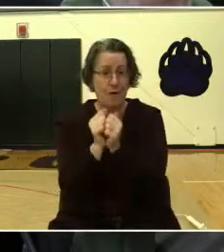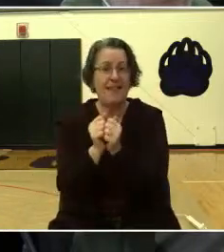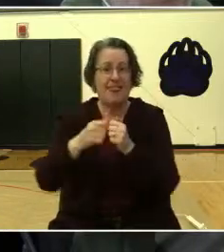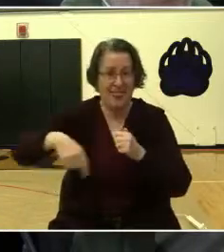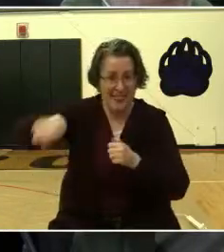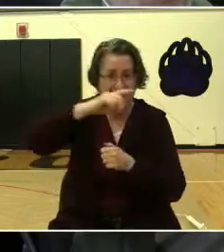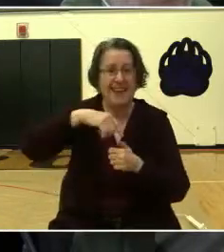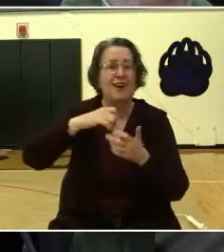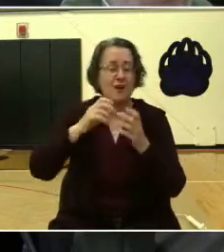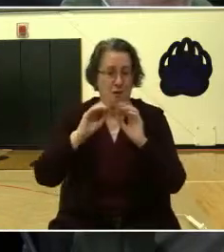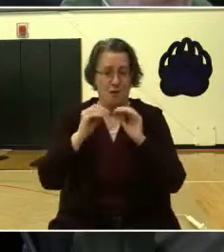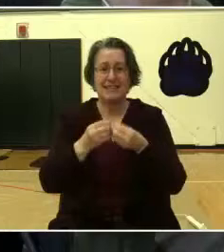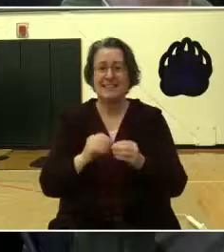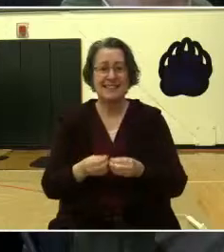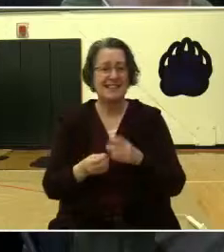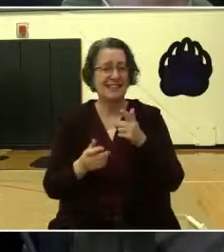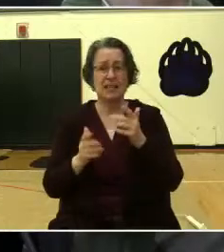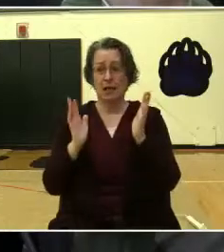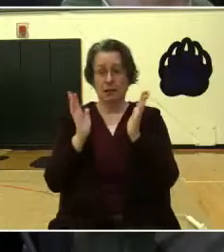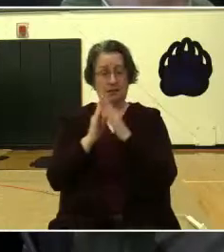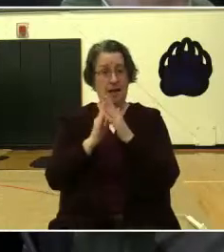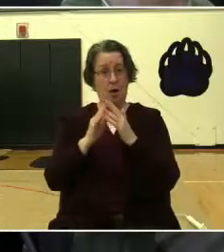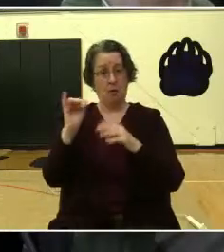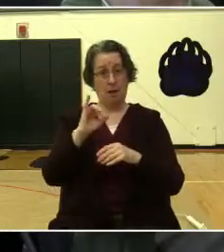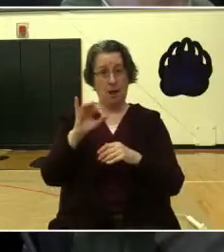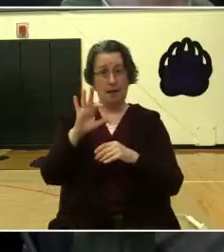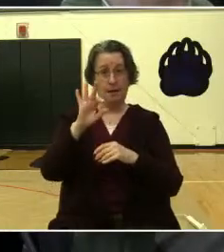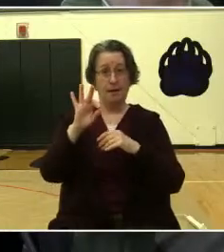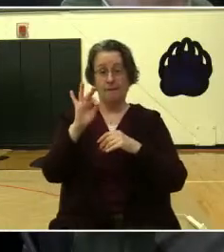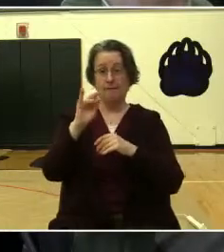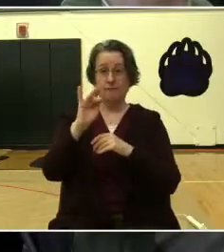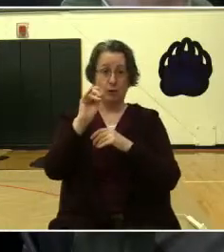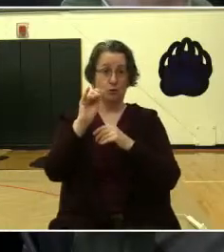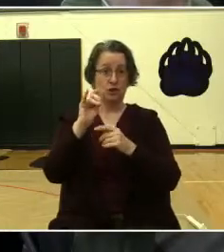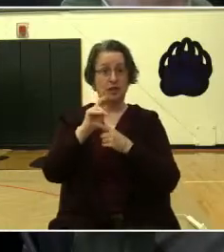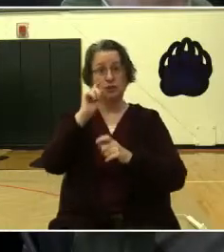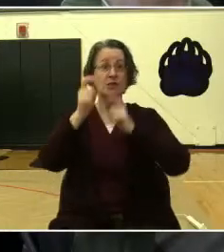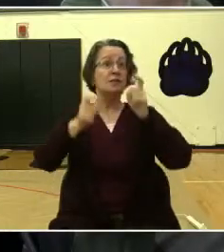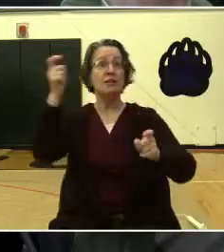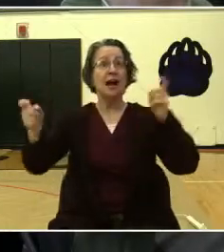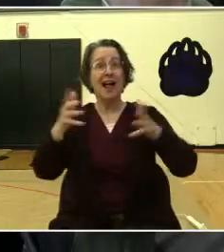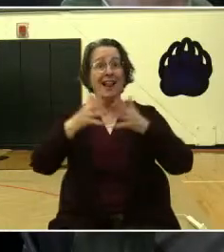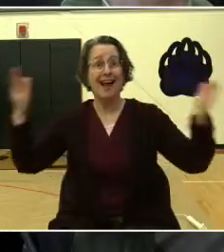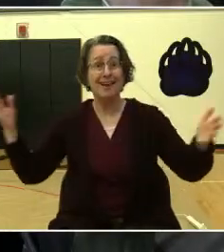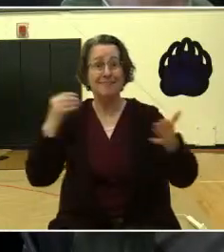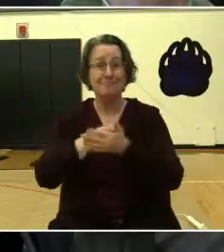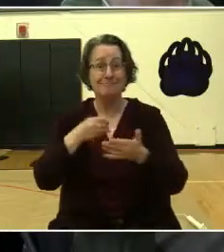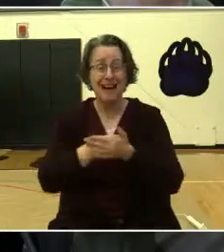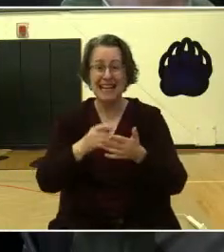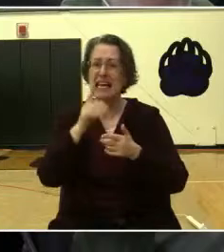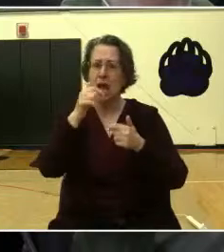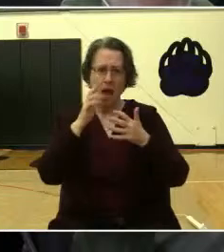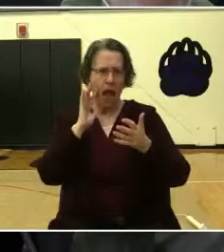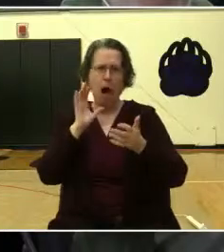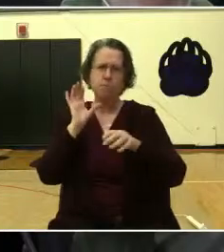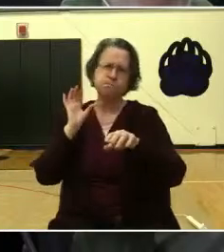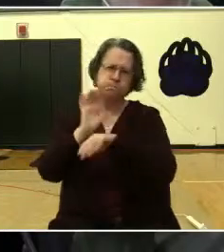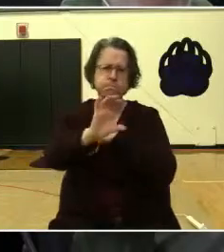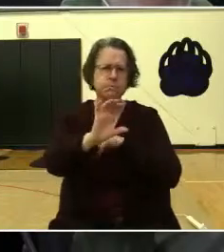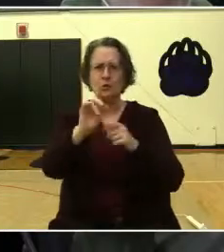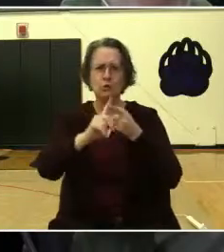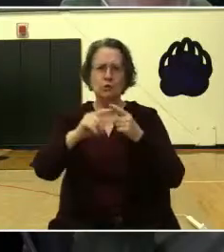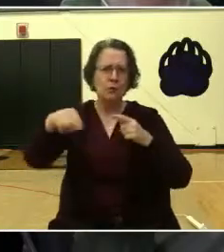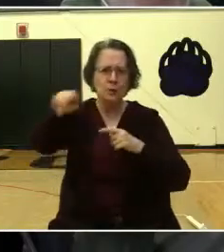is not a major philanthropic Foundation it's not um the main source of funding for these